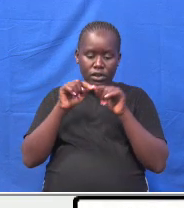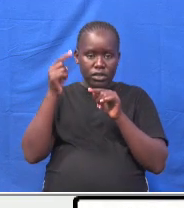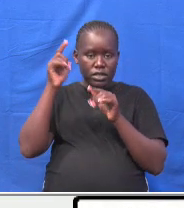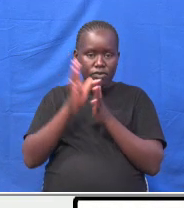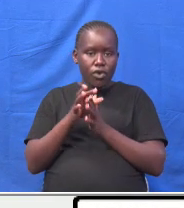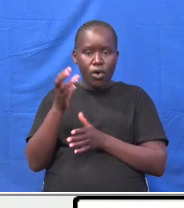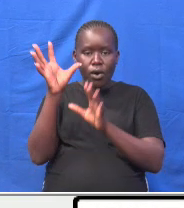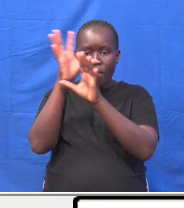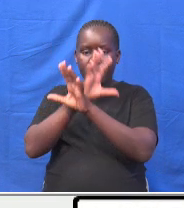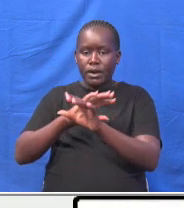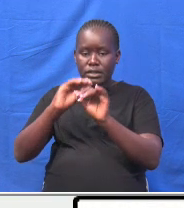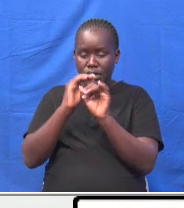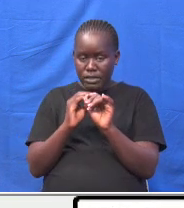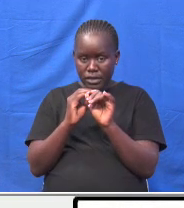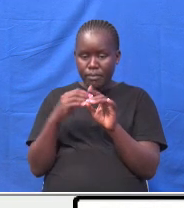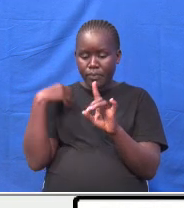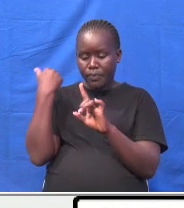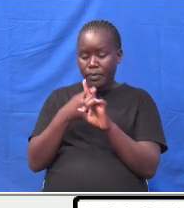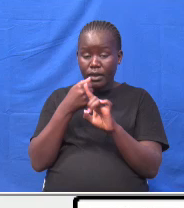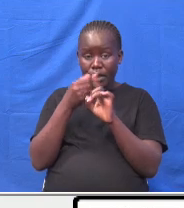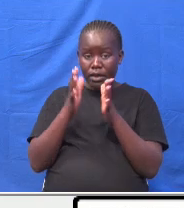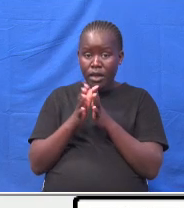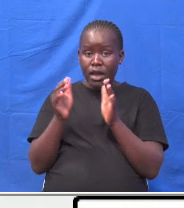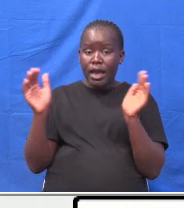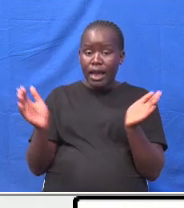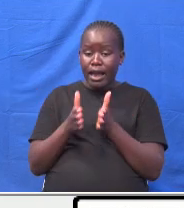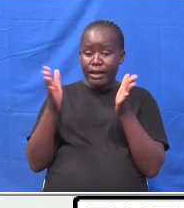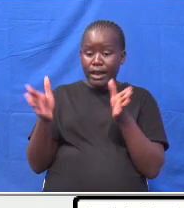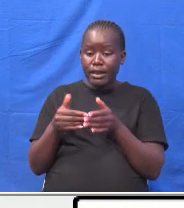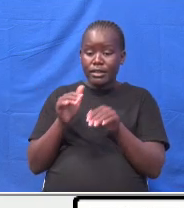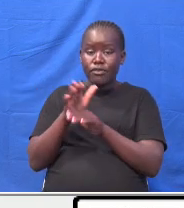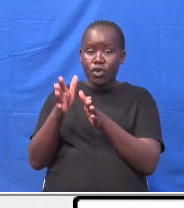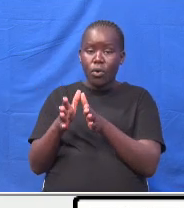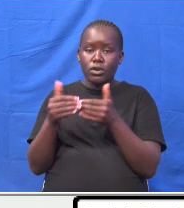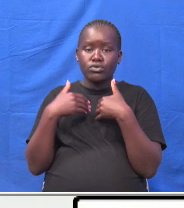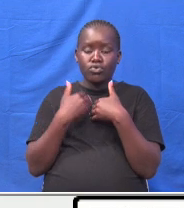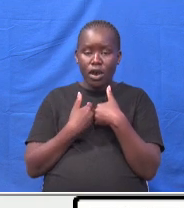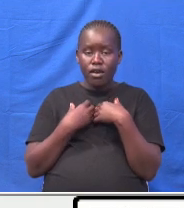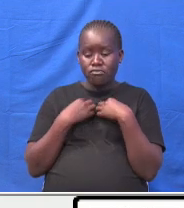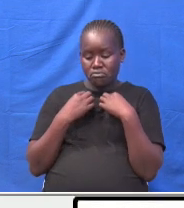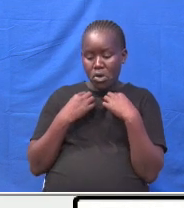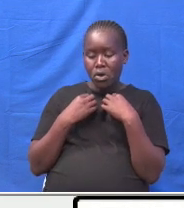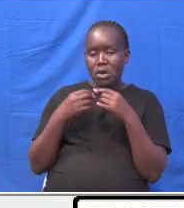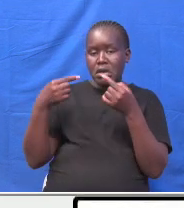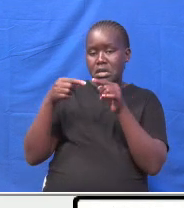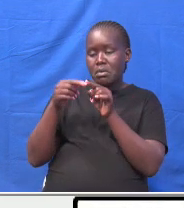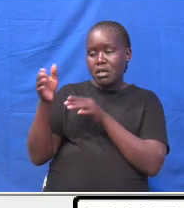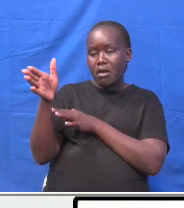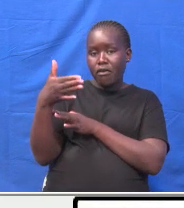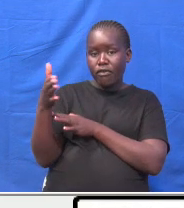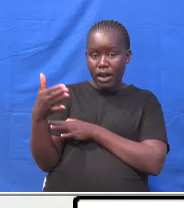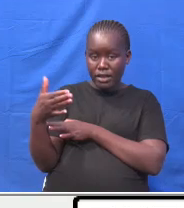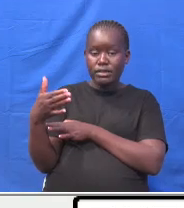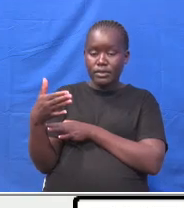Ruto. The activist encouraged his followers to wear the national flag as part of their sports attire.